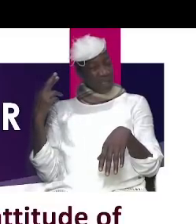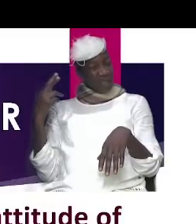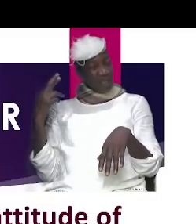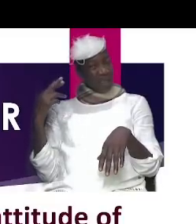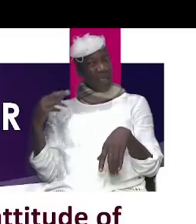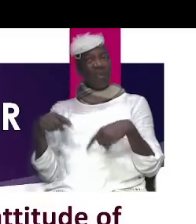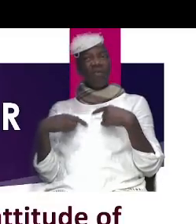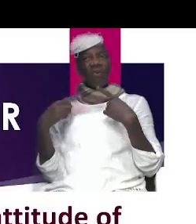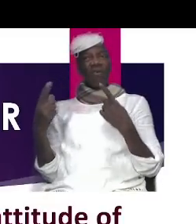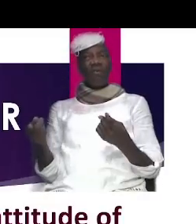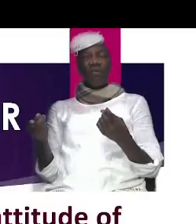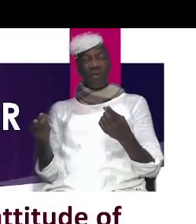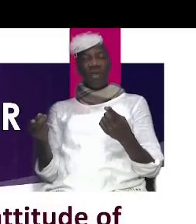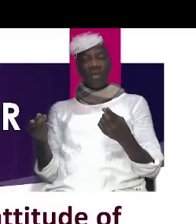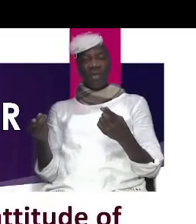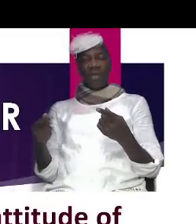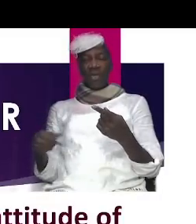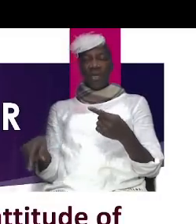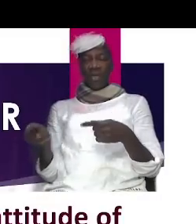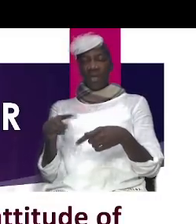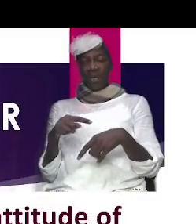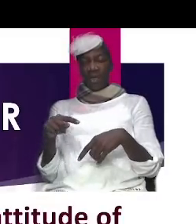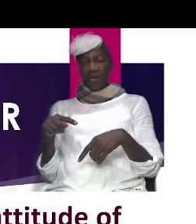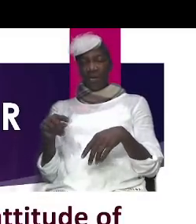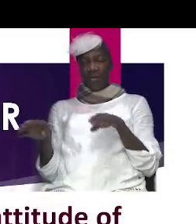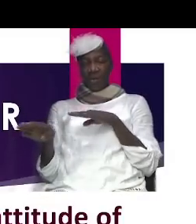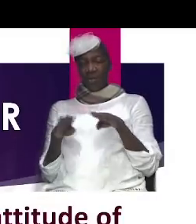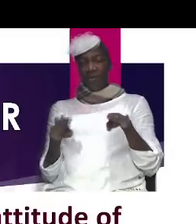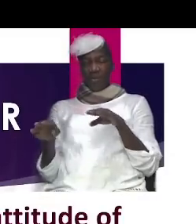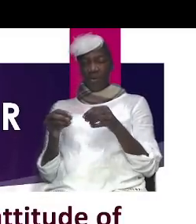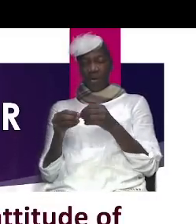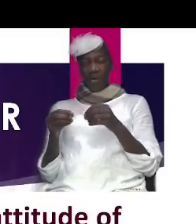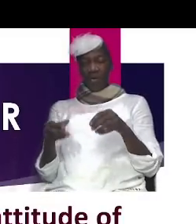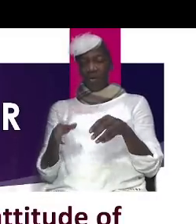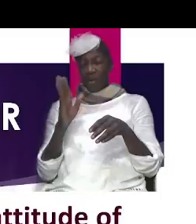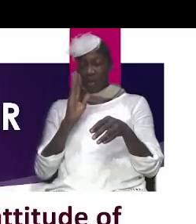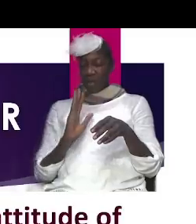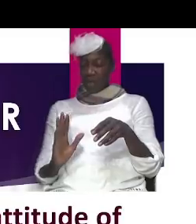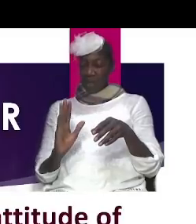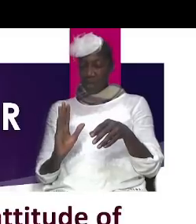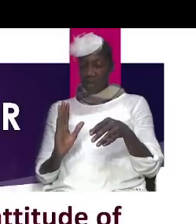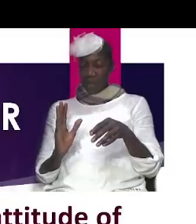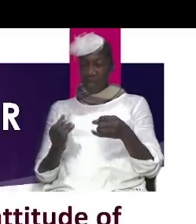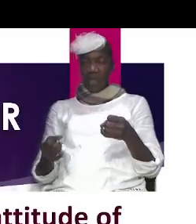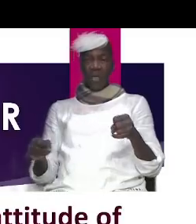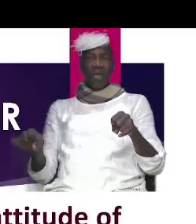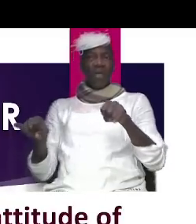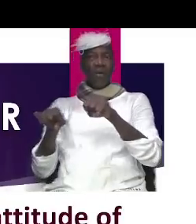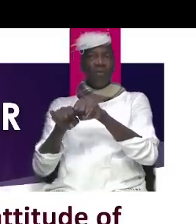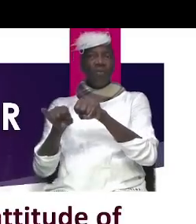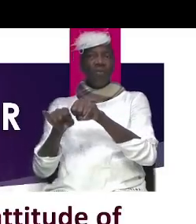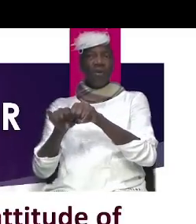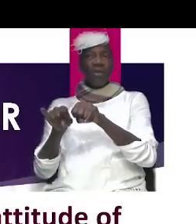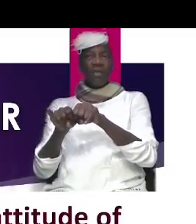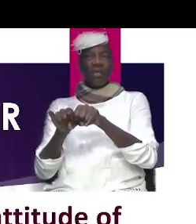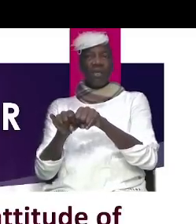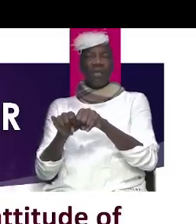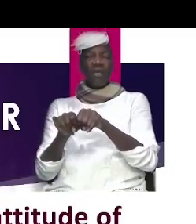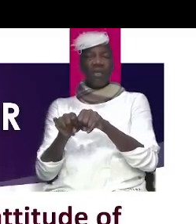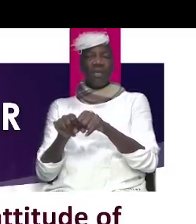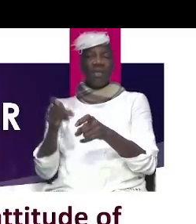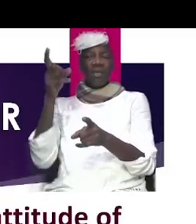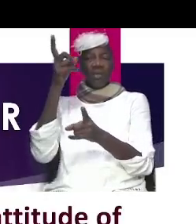anything that comes as a result of our walk with Almighty God. It is important that we have a